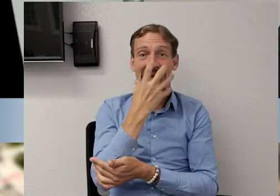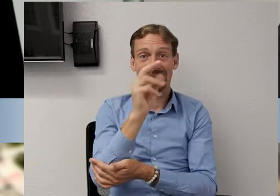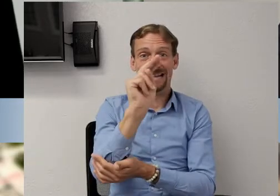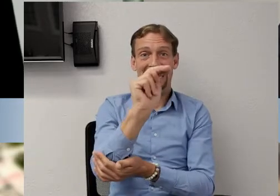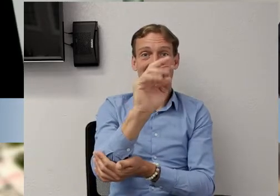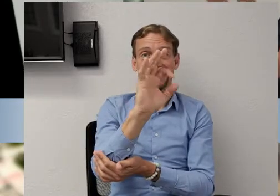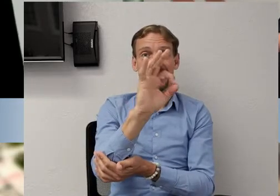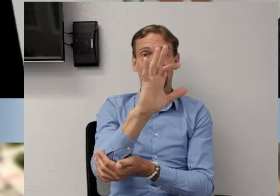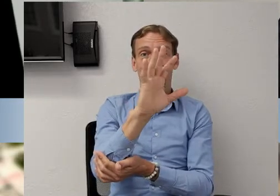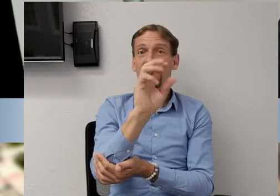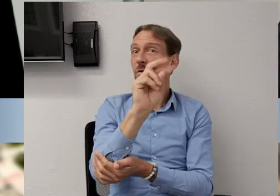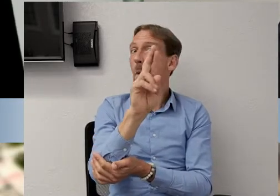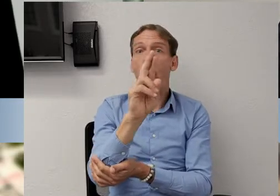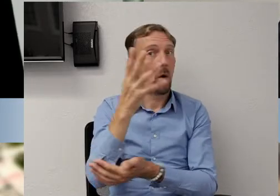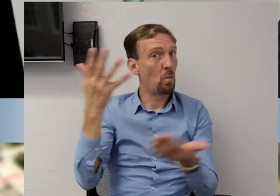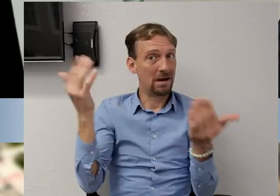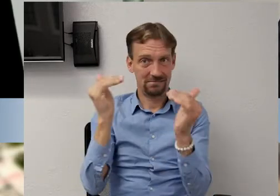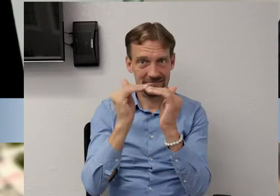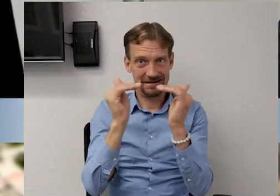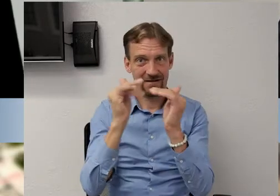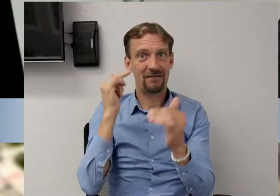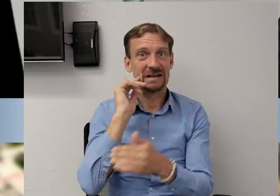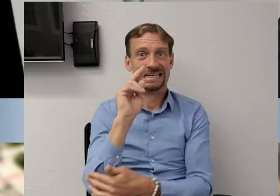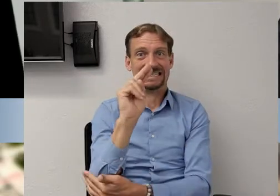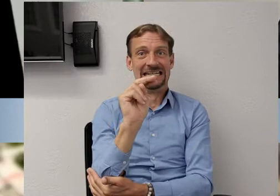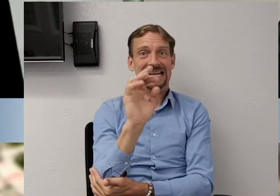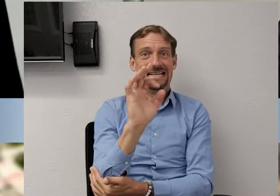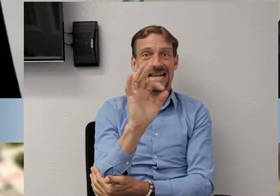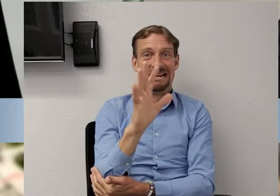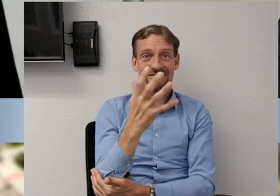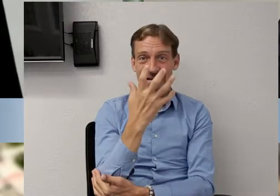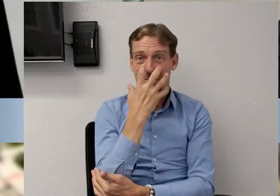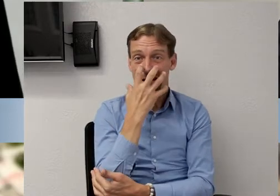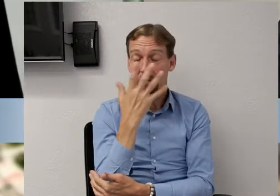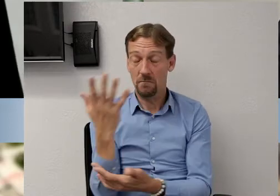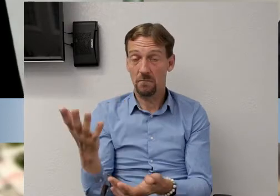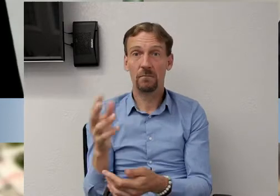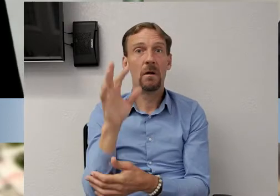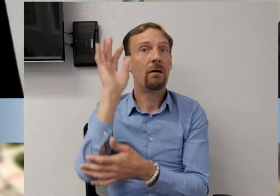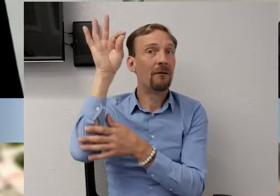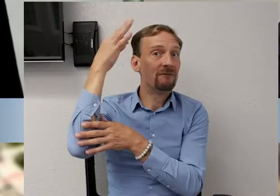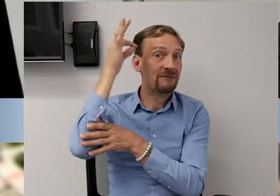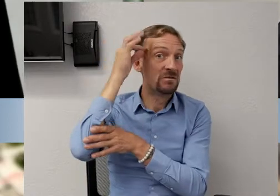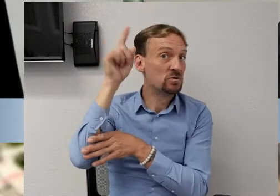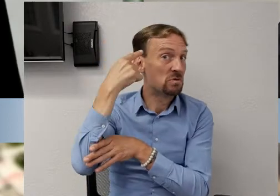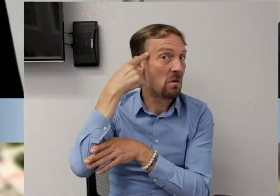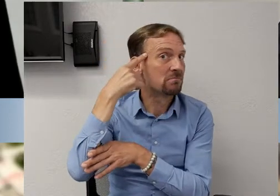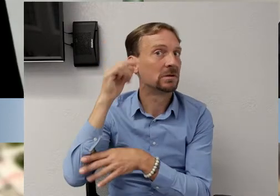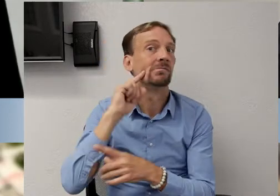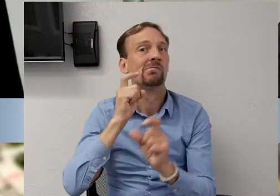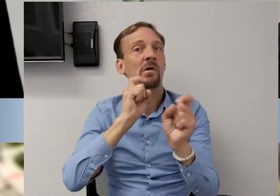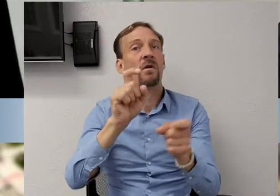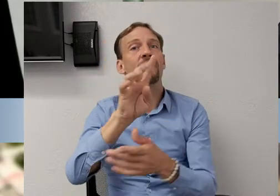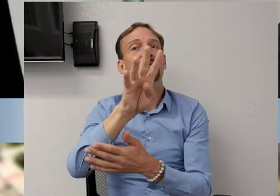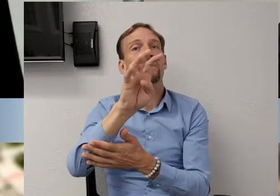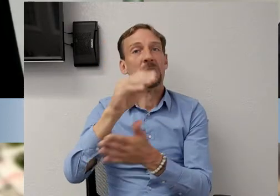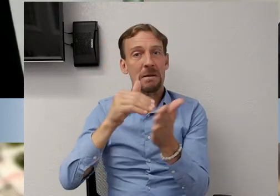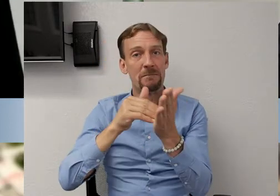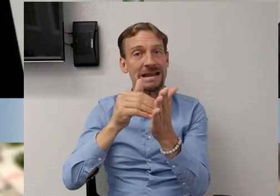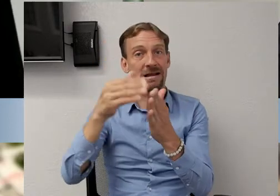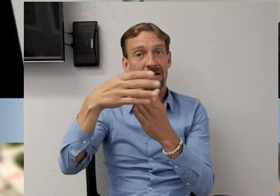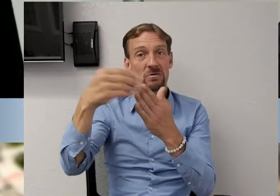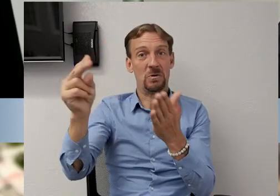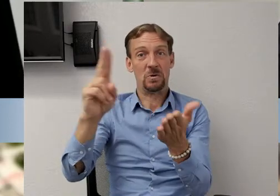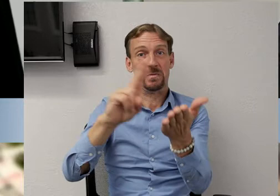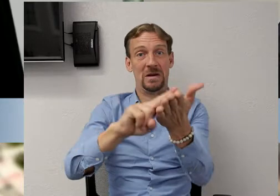or equivalent. The federal government just awarded a $400 million